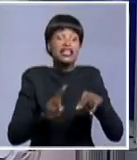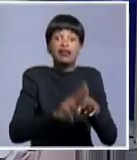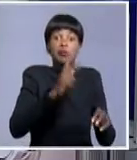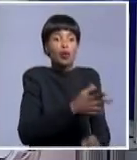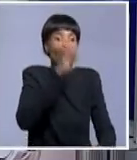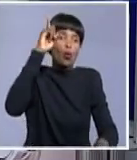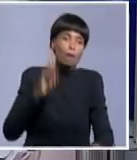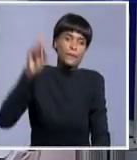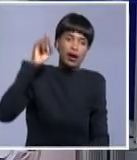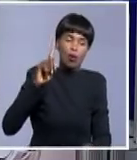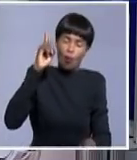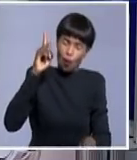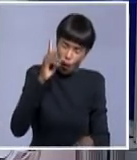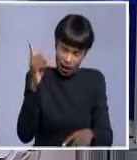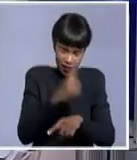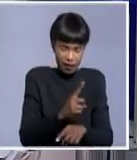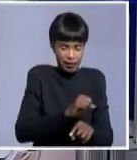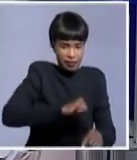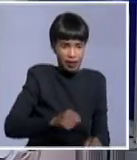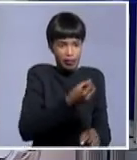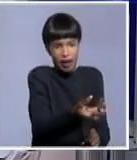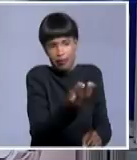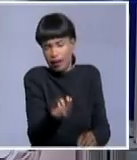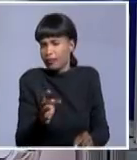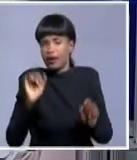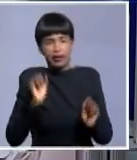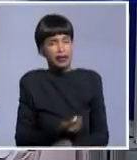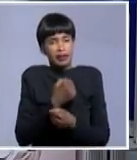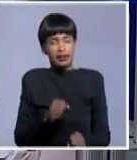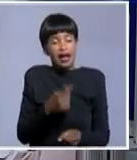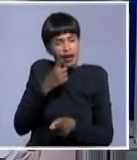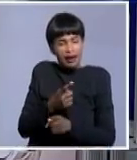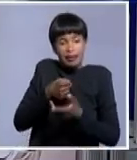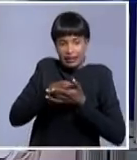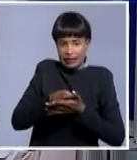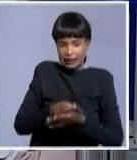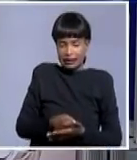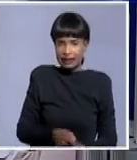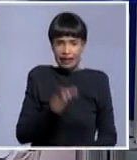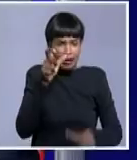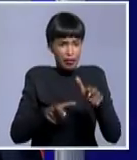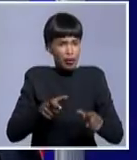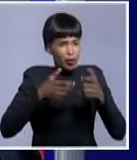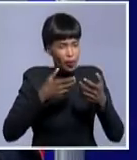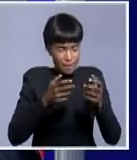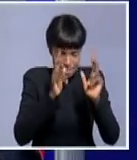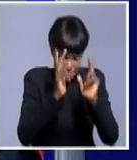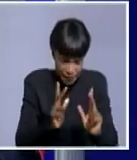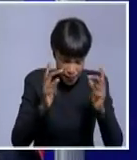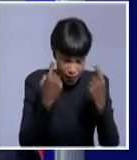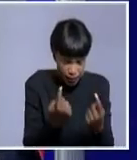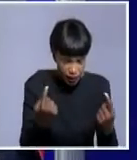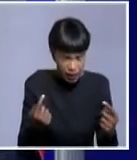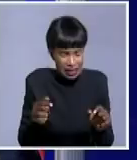And we are trying our level best to make sure that all the vulnerable communities are taken care